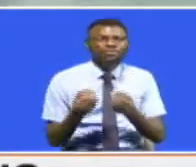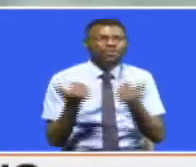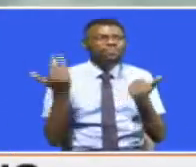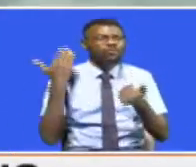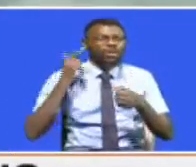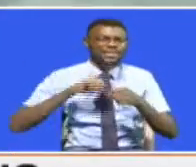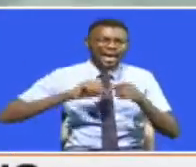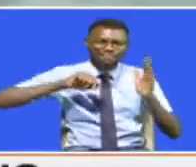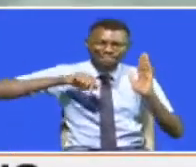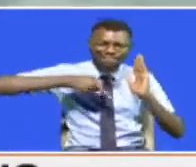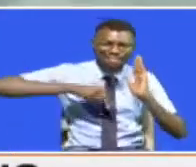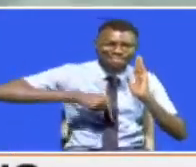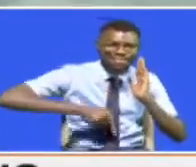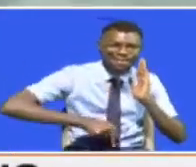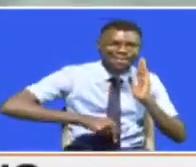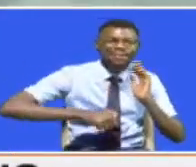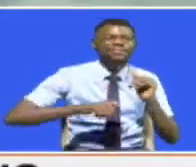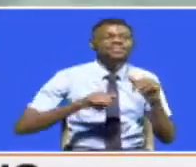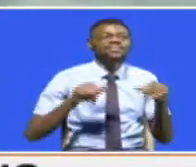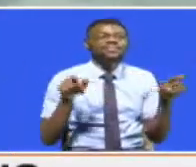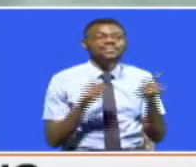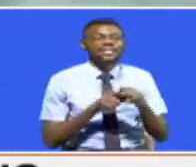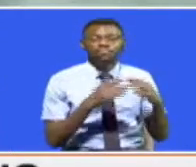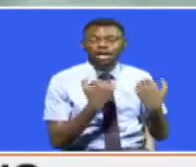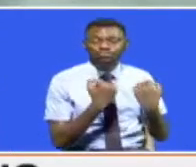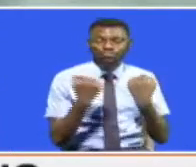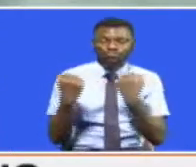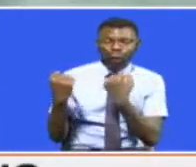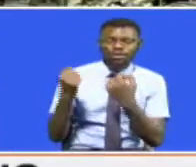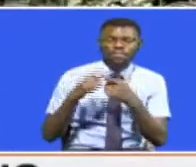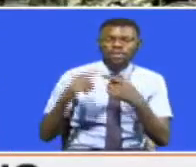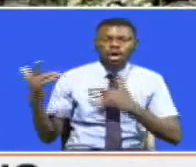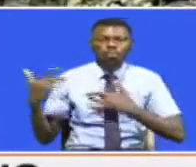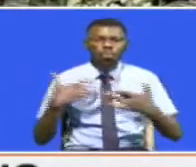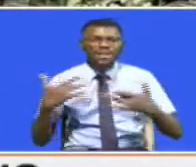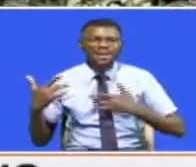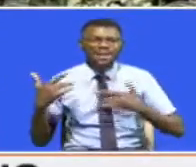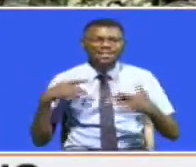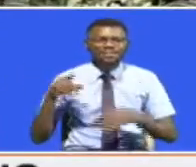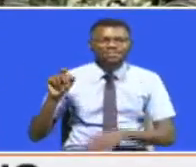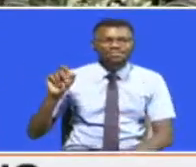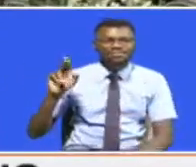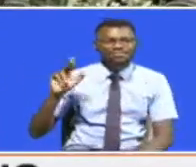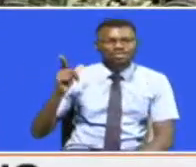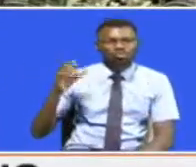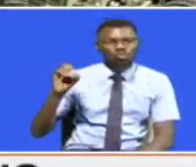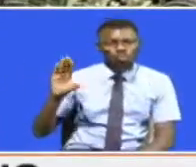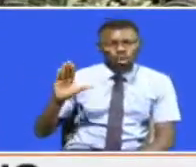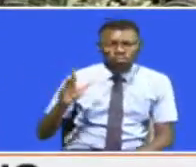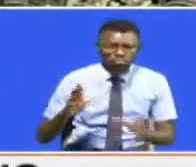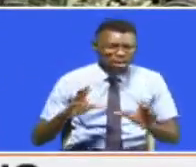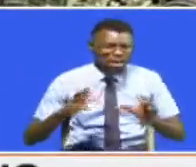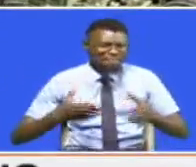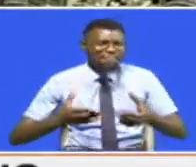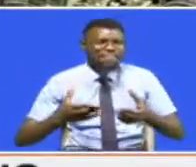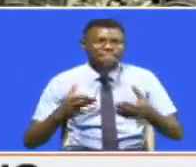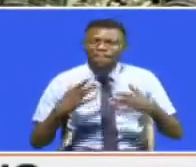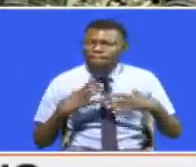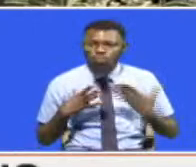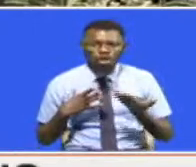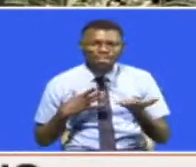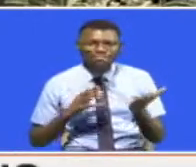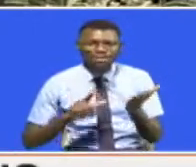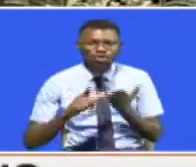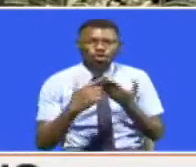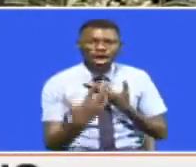exploration and transport. But concern have been raised over failure by Tullow Oil Company to adequately involve the local